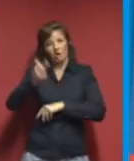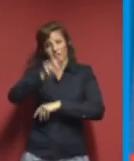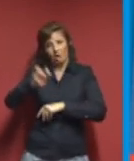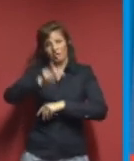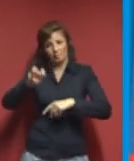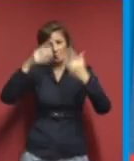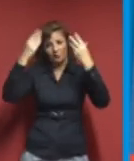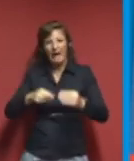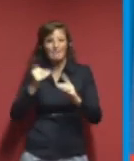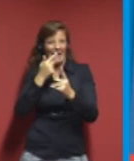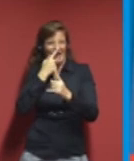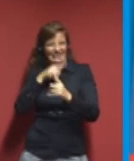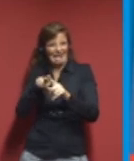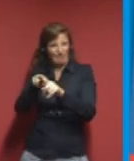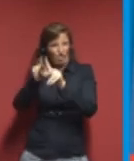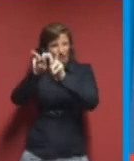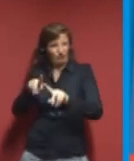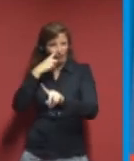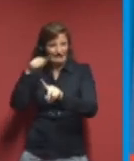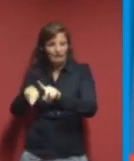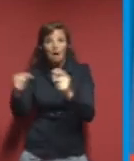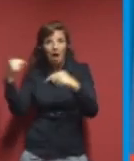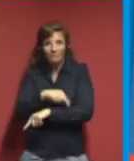powerful. Everybody's using this data.